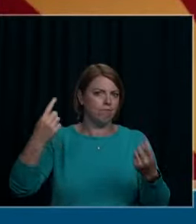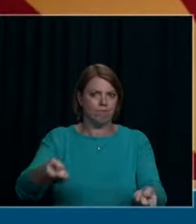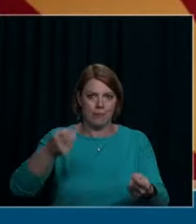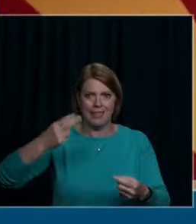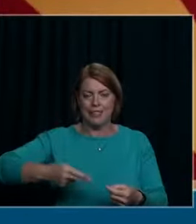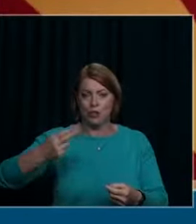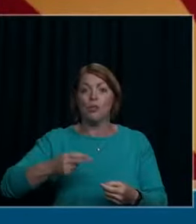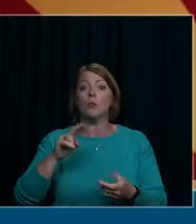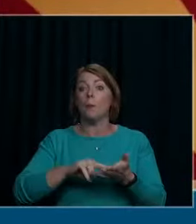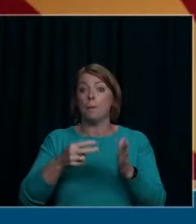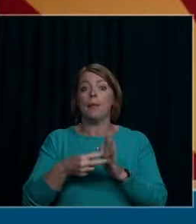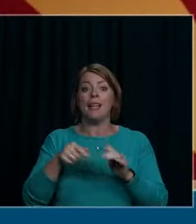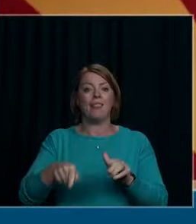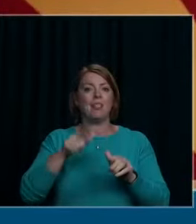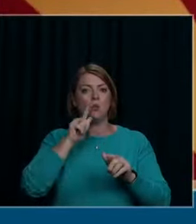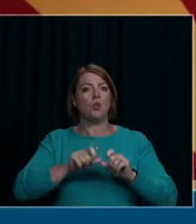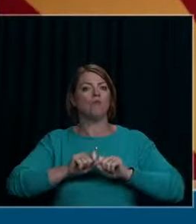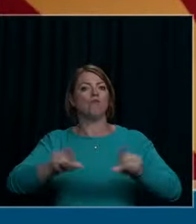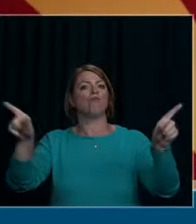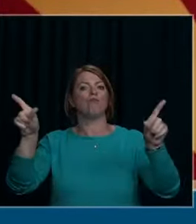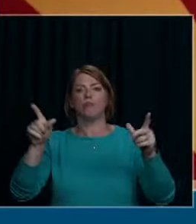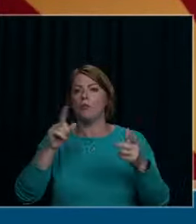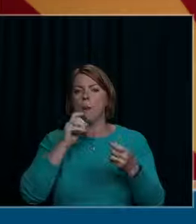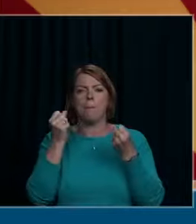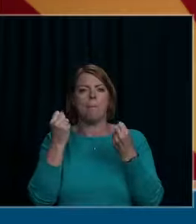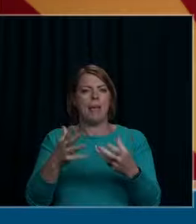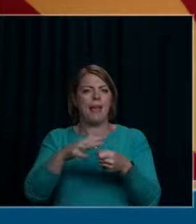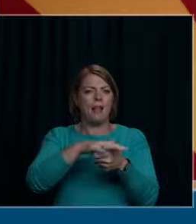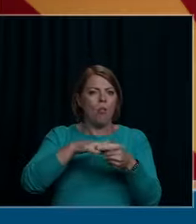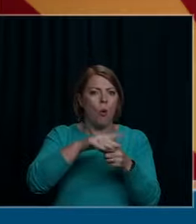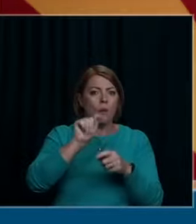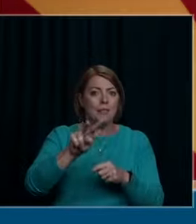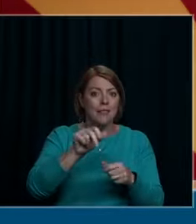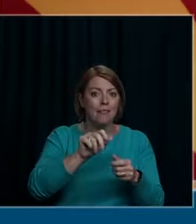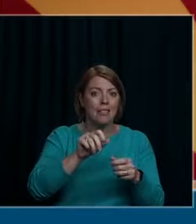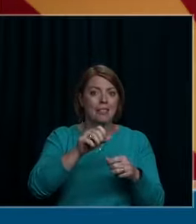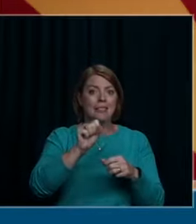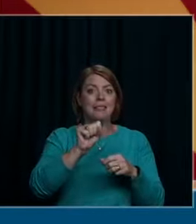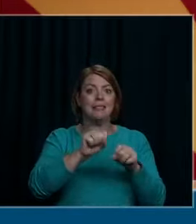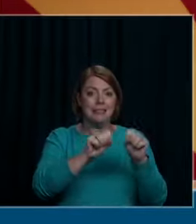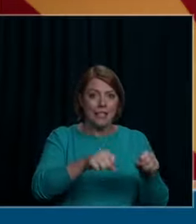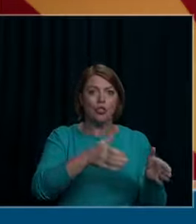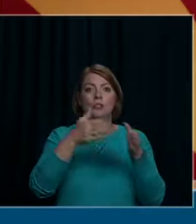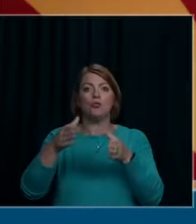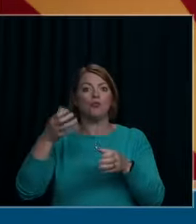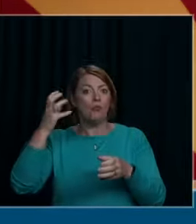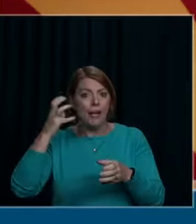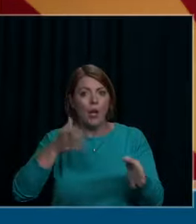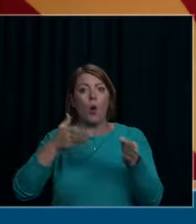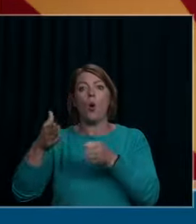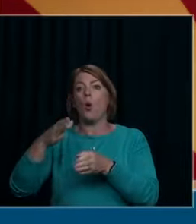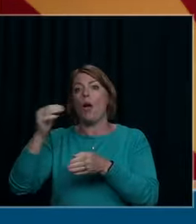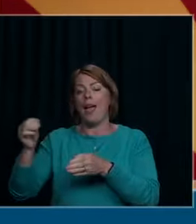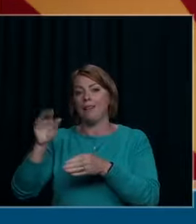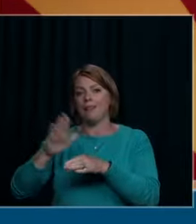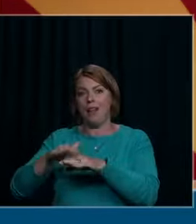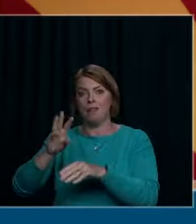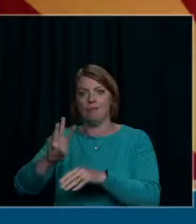will air on a long list of local TV stations, radio stations, and digital platforms, including support from